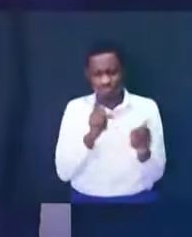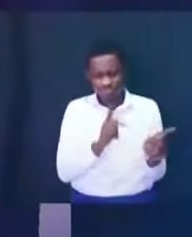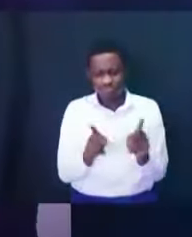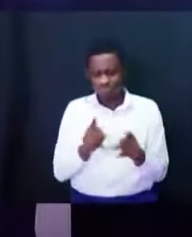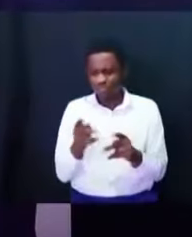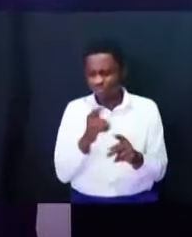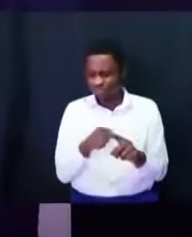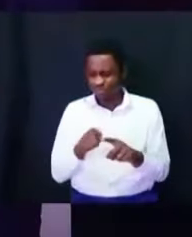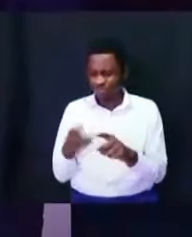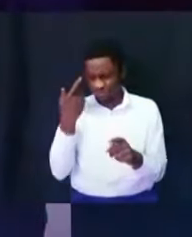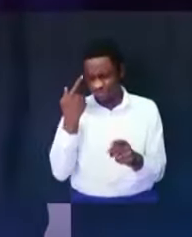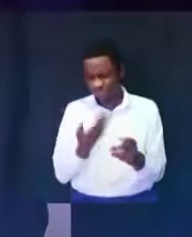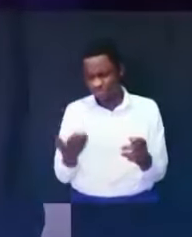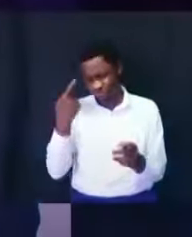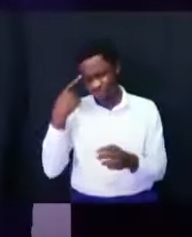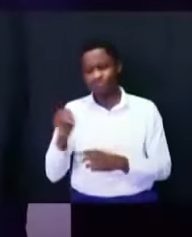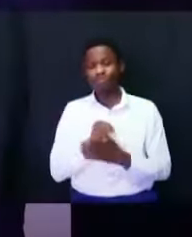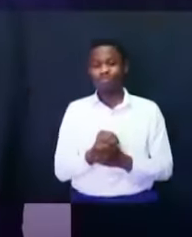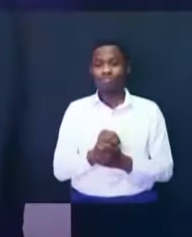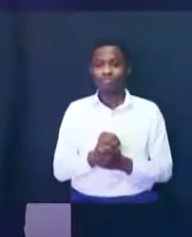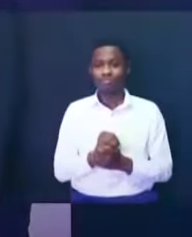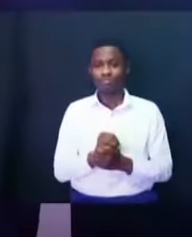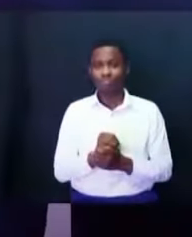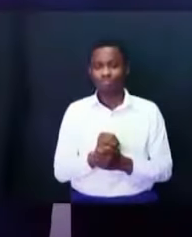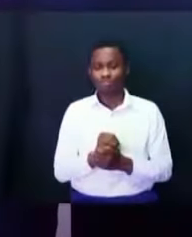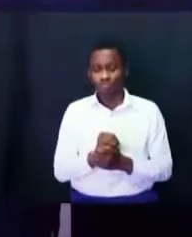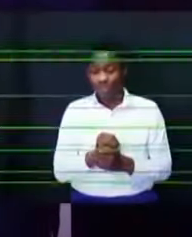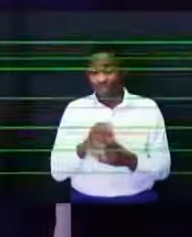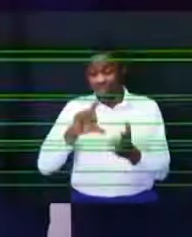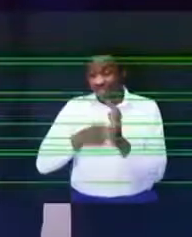him you were anointed as a Guan